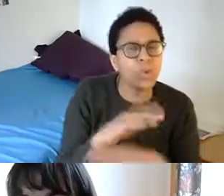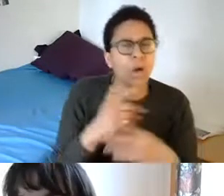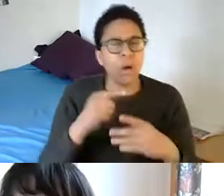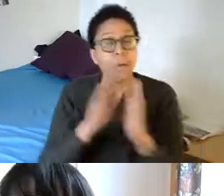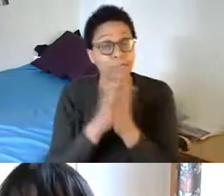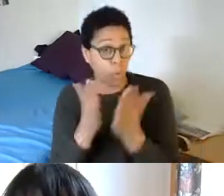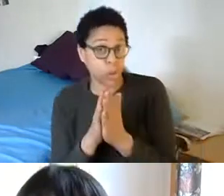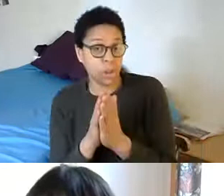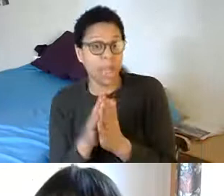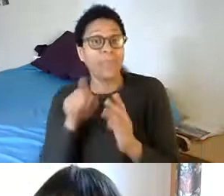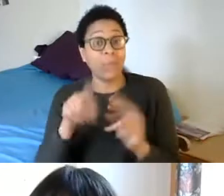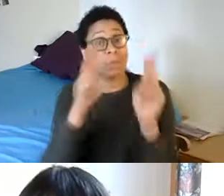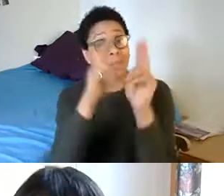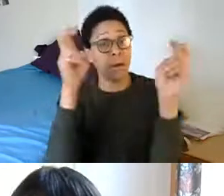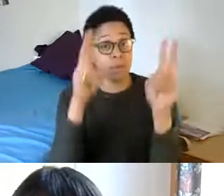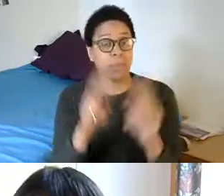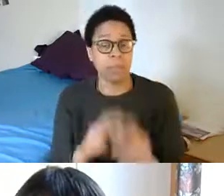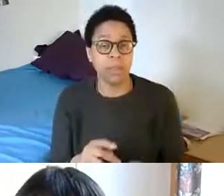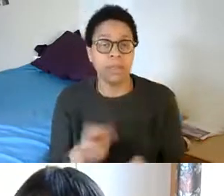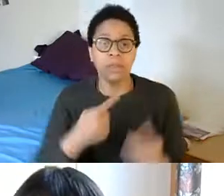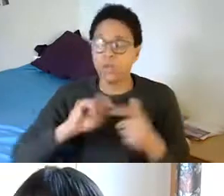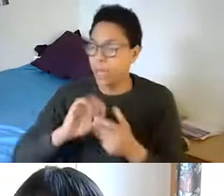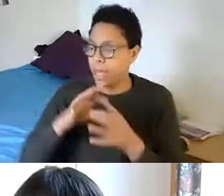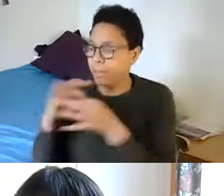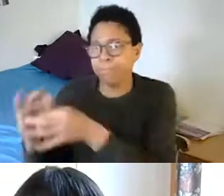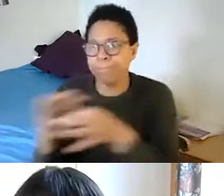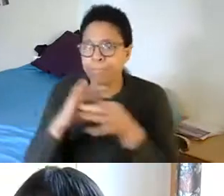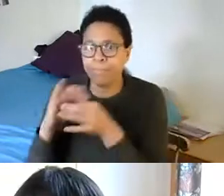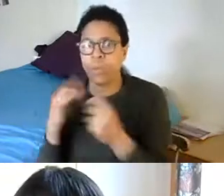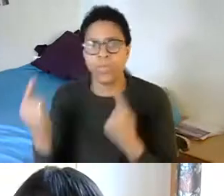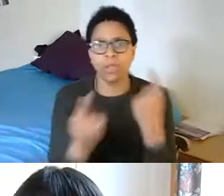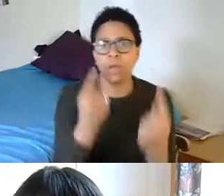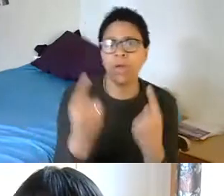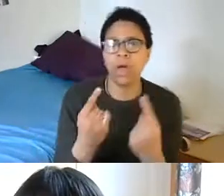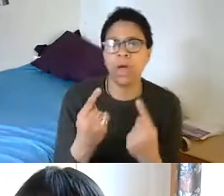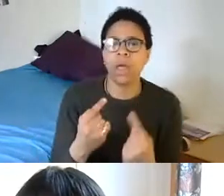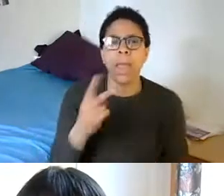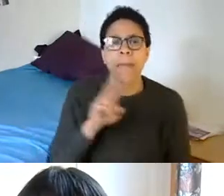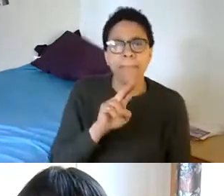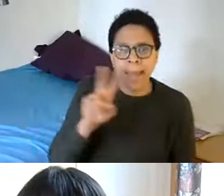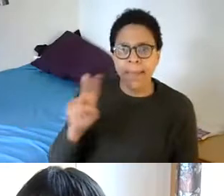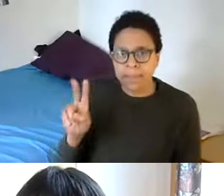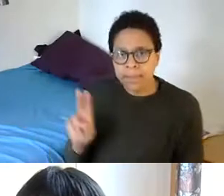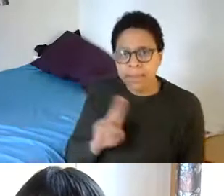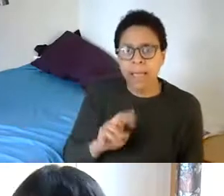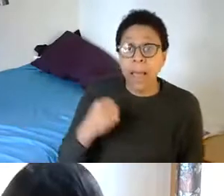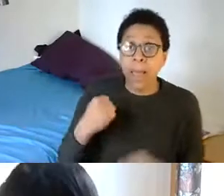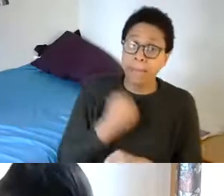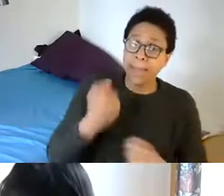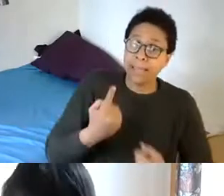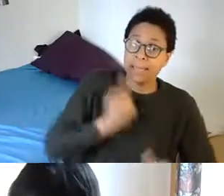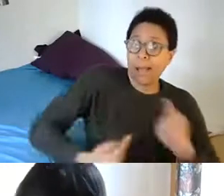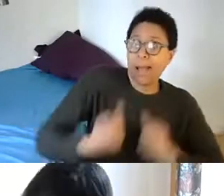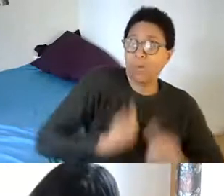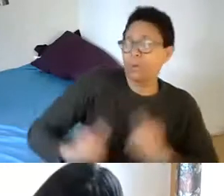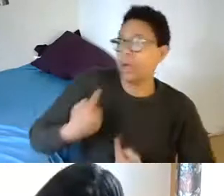the actual thing that everyone did. So we collaborated together, put in pairs, and made our own postcards and